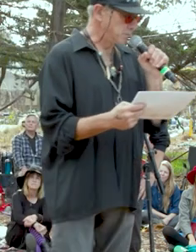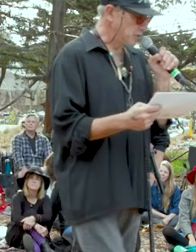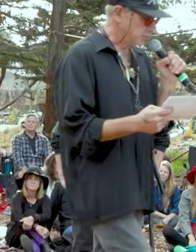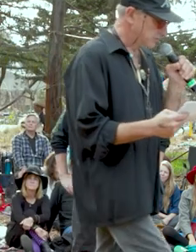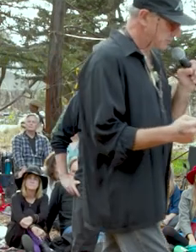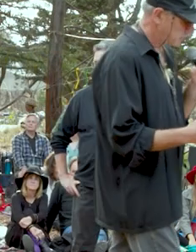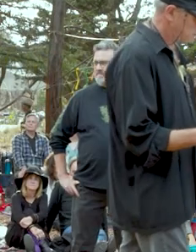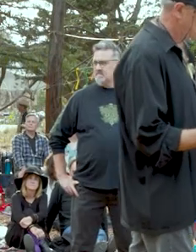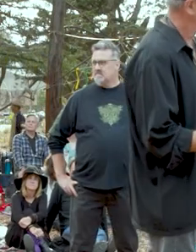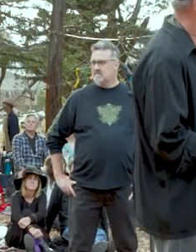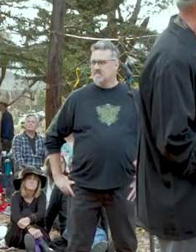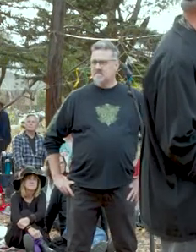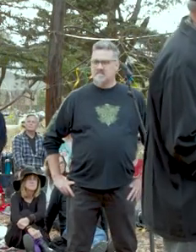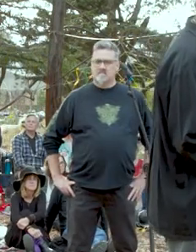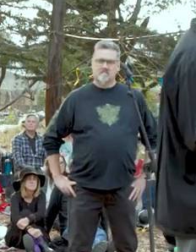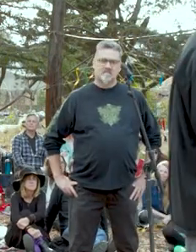Jim Peters,